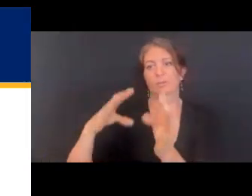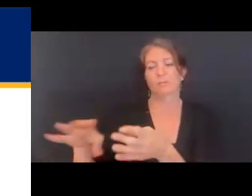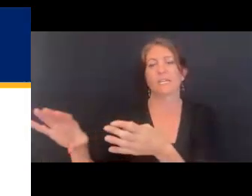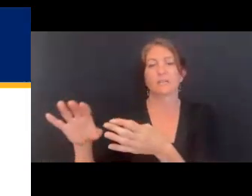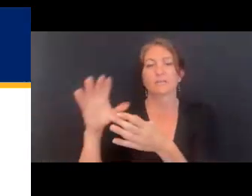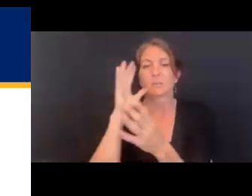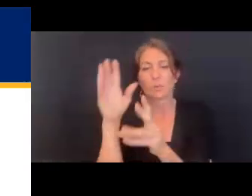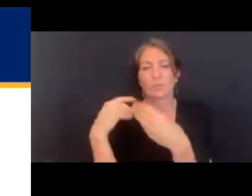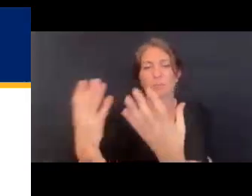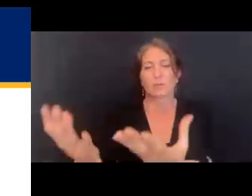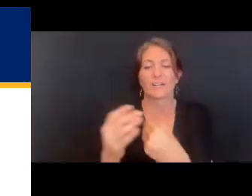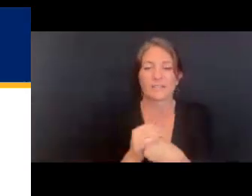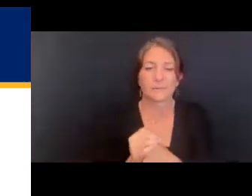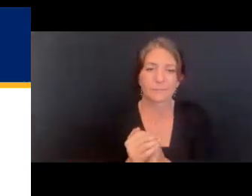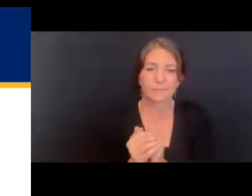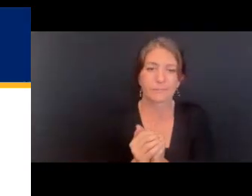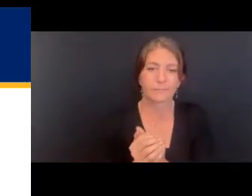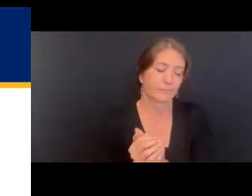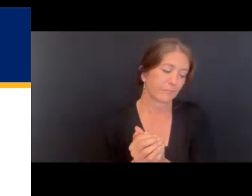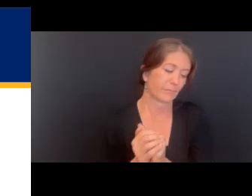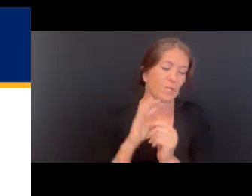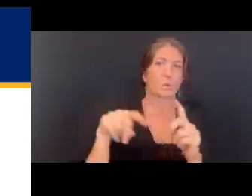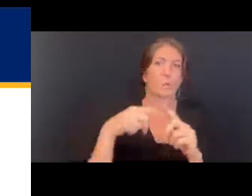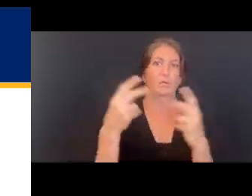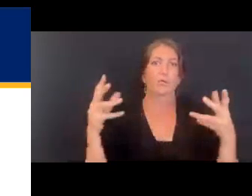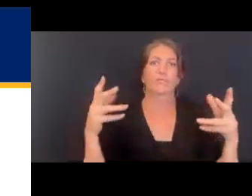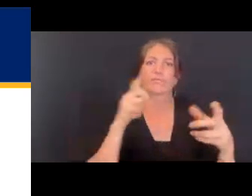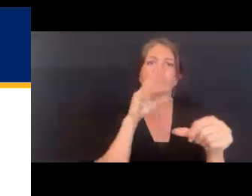a participant's overall eligibility is confirmed.